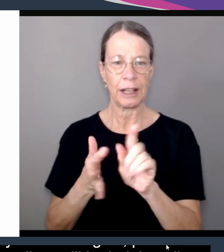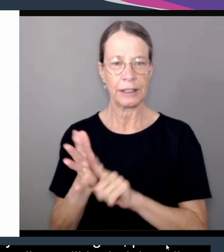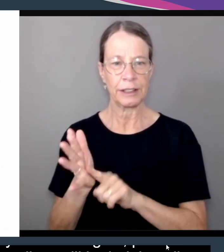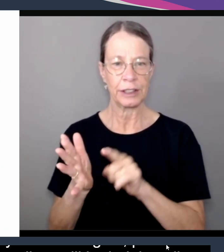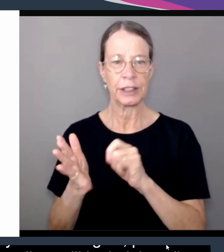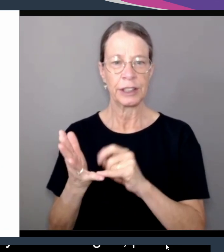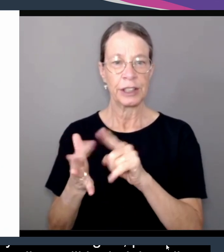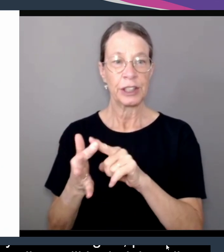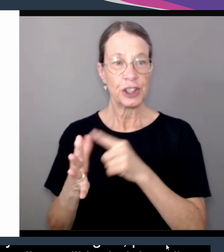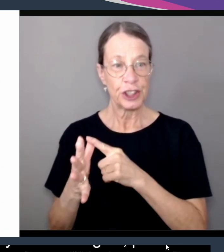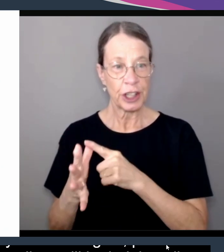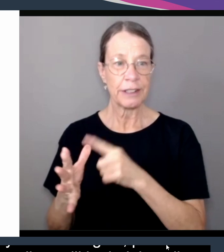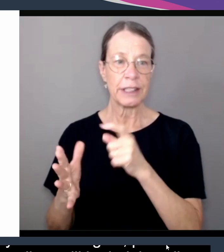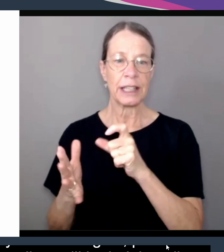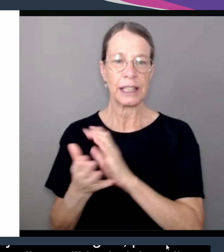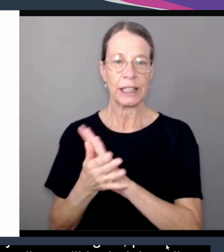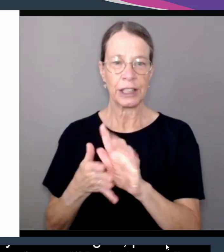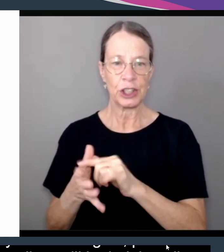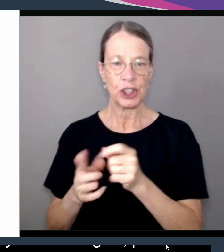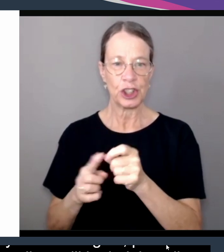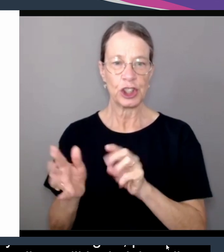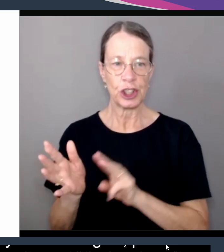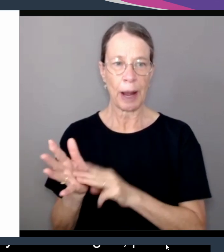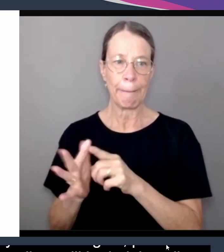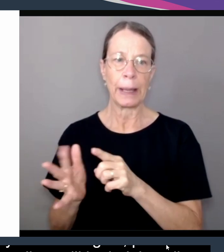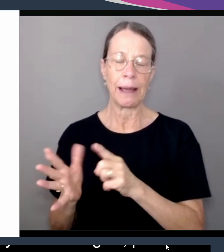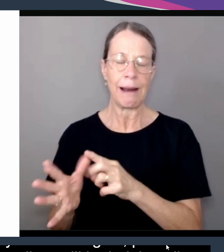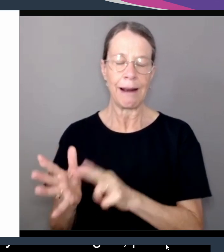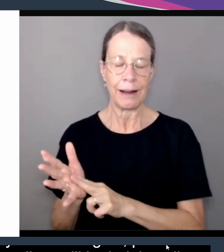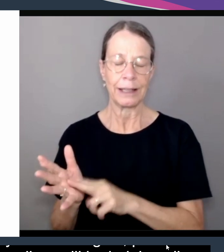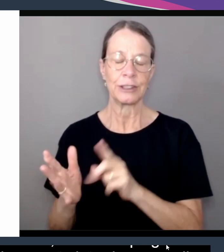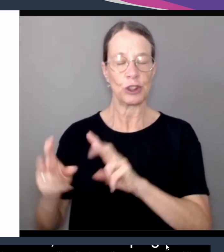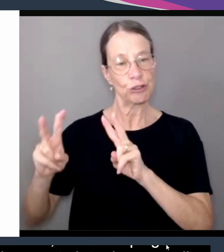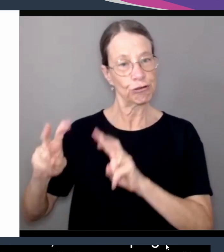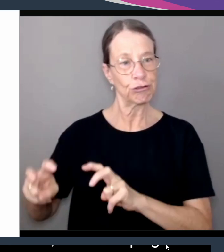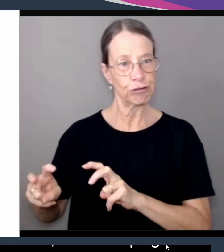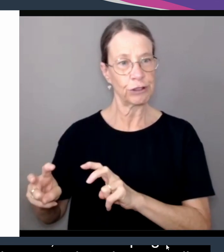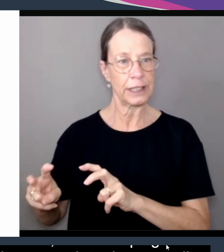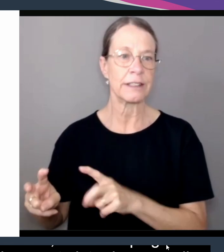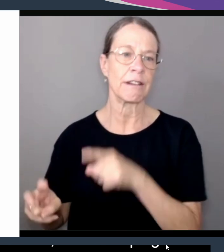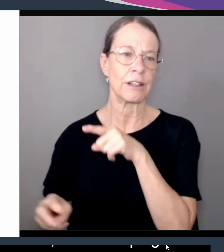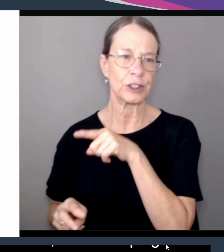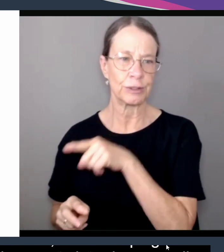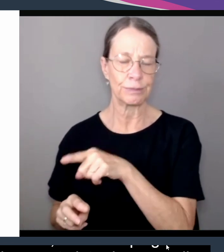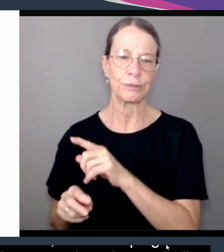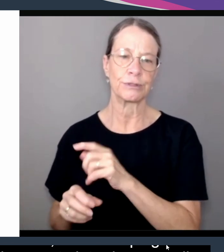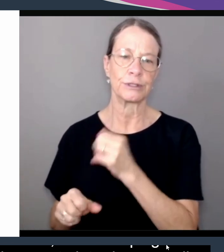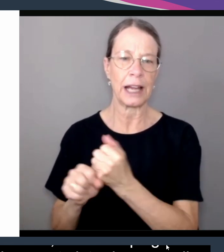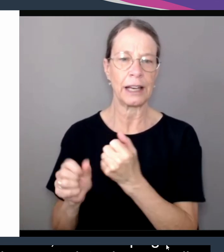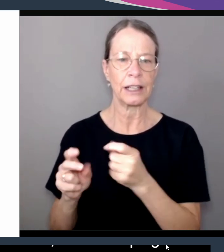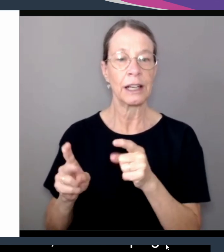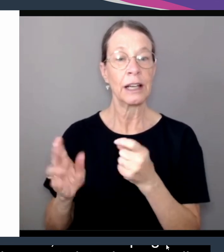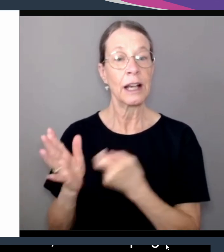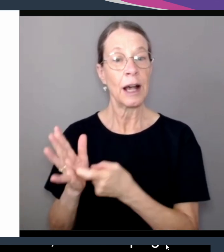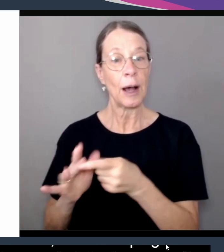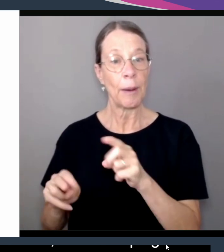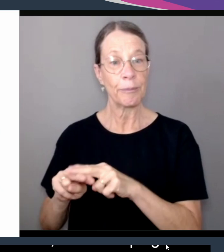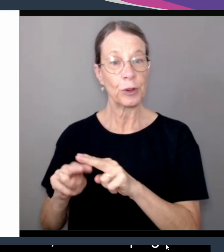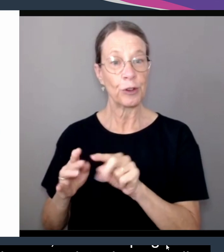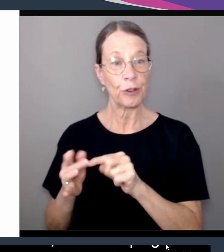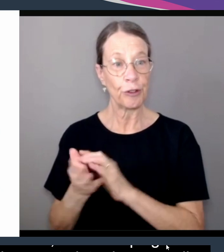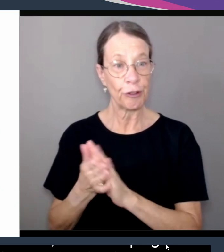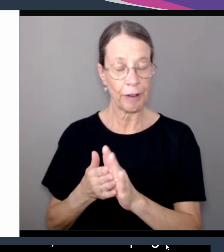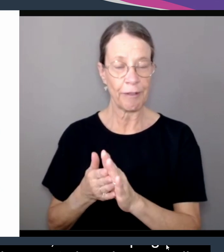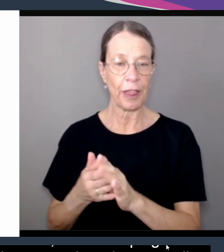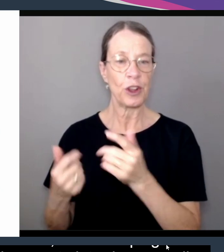a research fellow at Griffith University, and Kelsey is going to provide an overview of